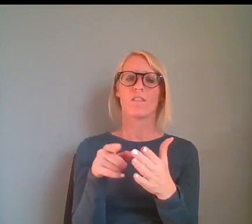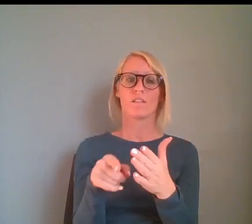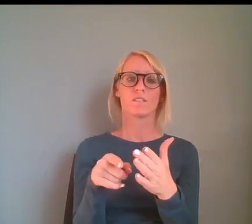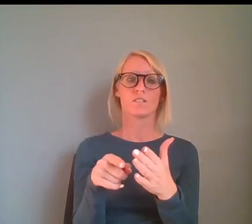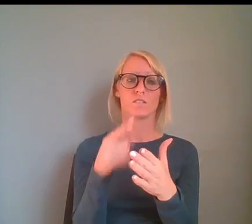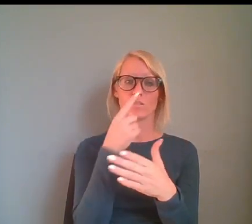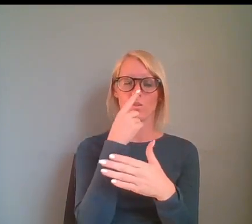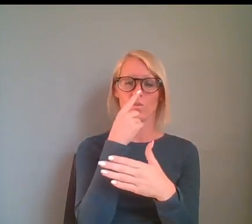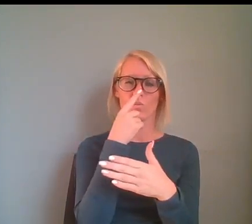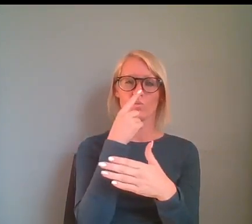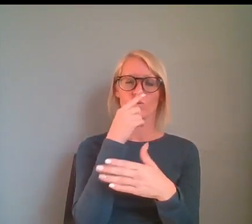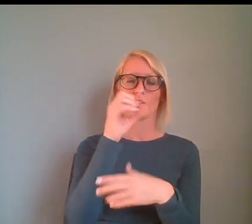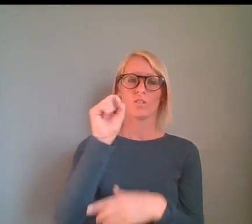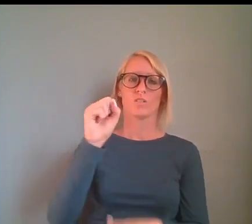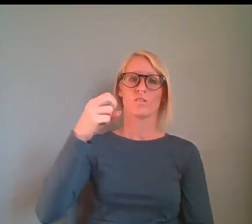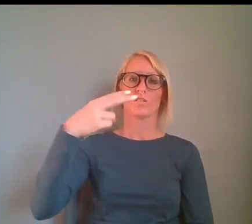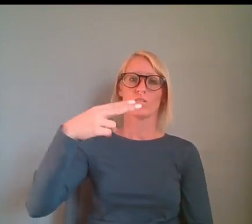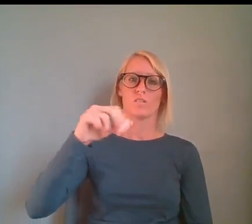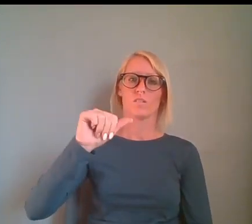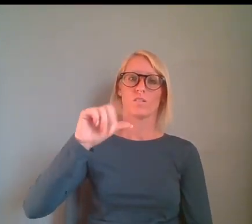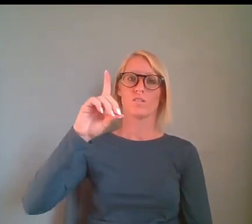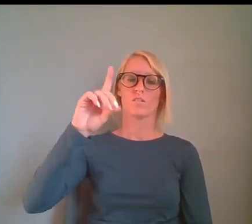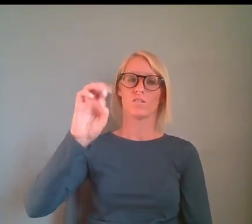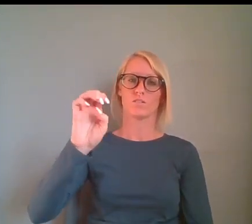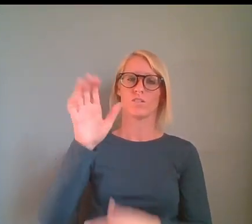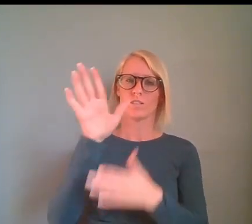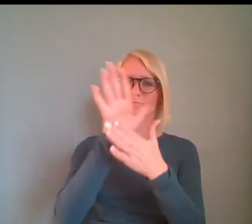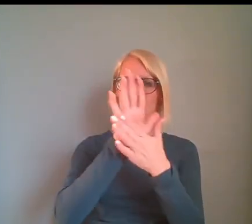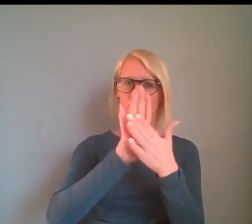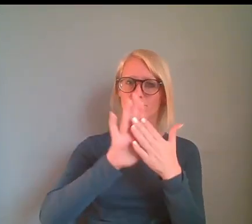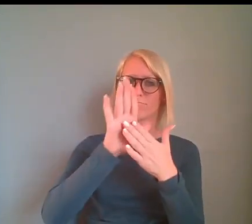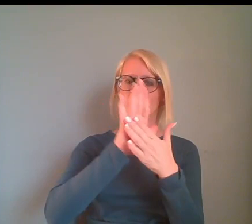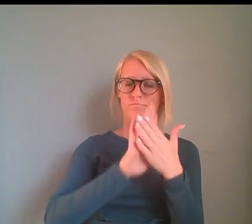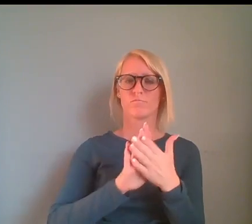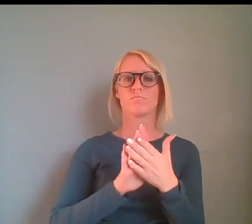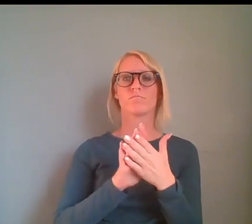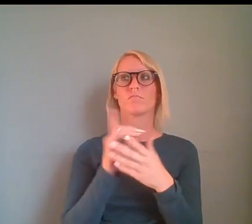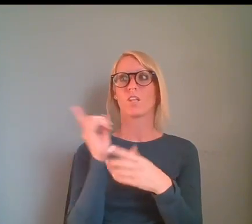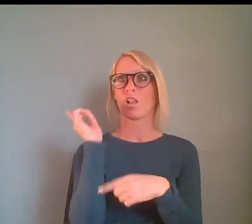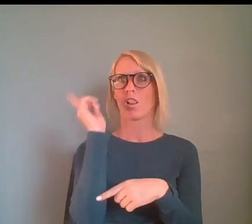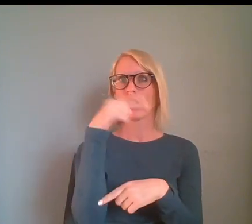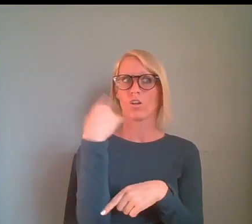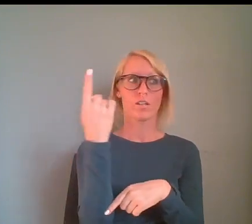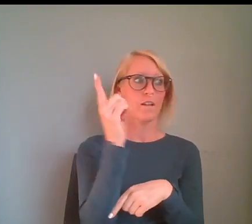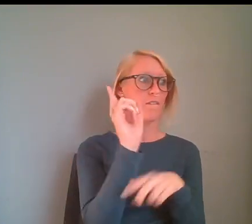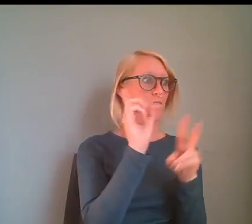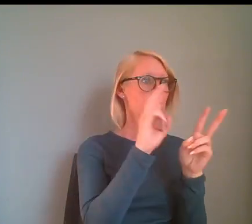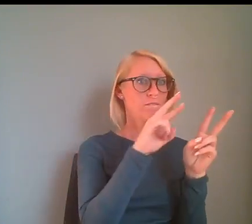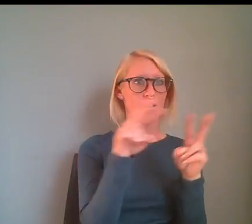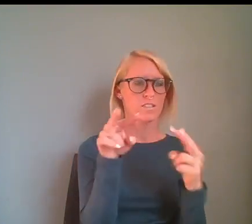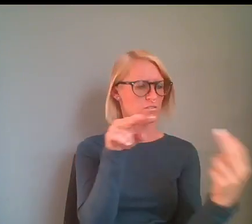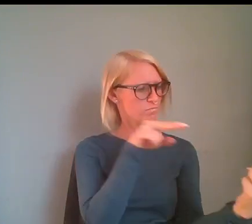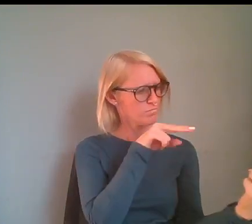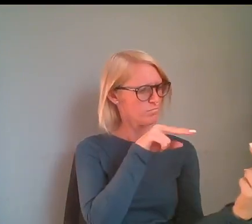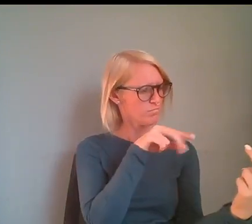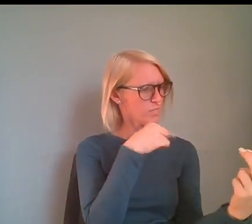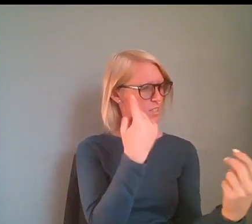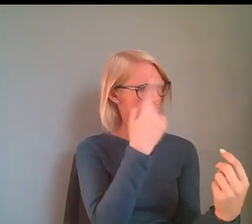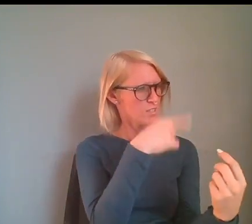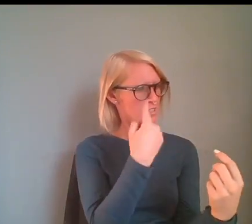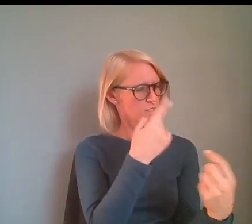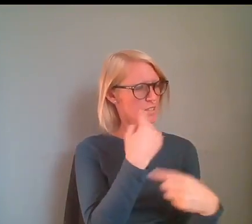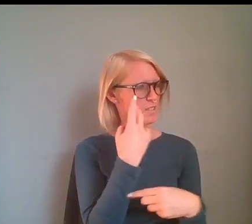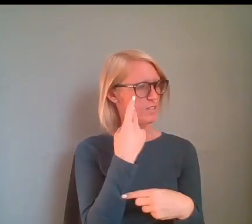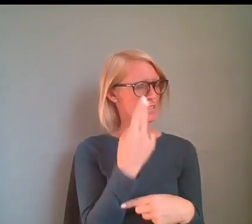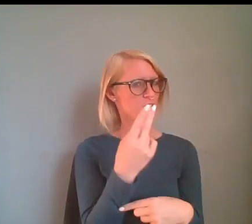And I want you to start looking at faces. You can look at the person next to you. And you can see it's the shading.